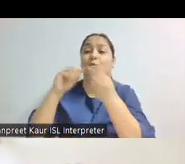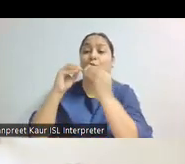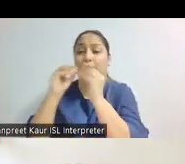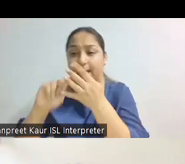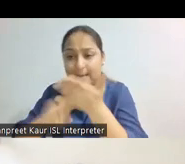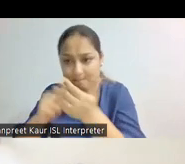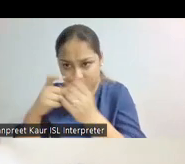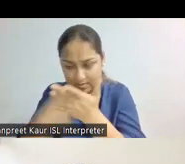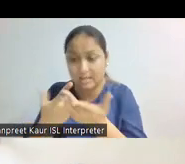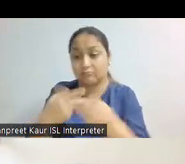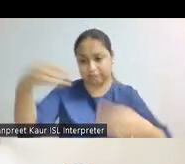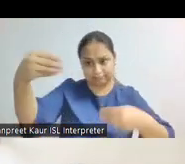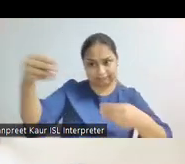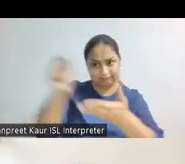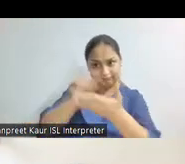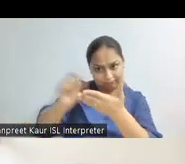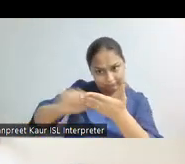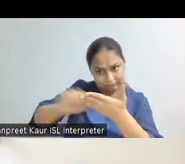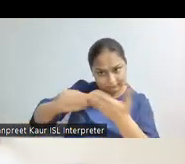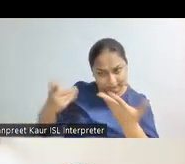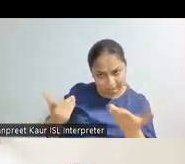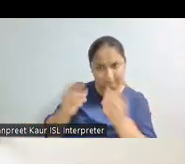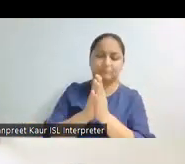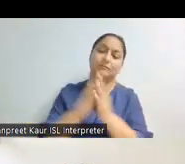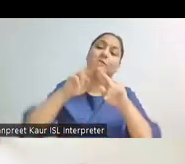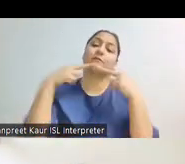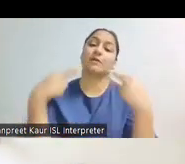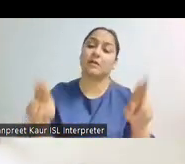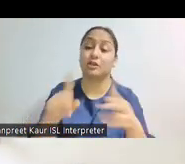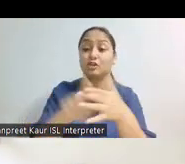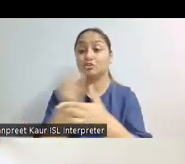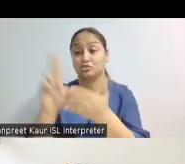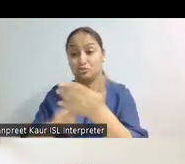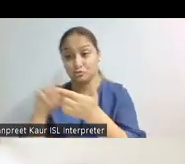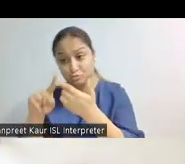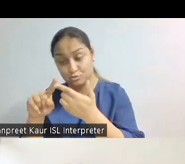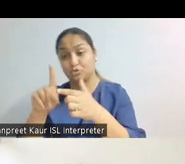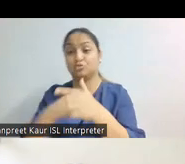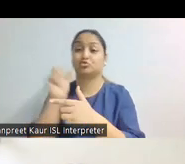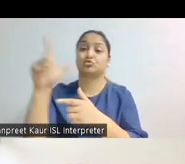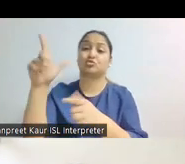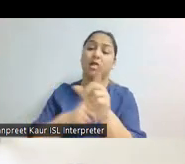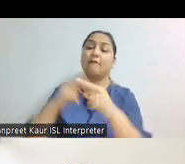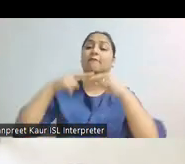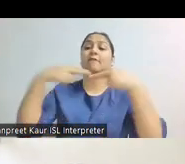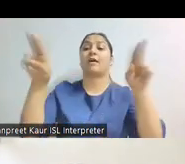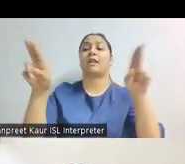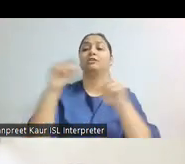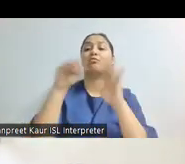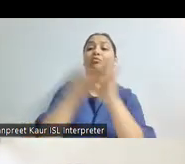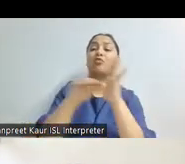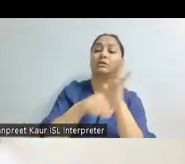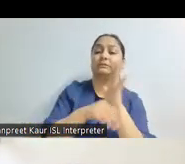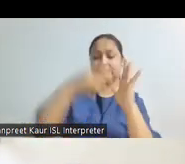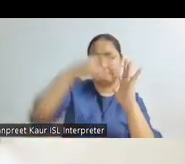white papers. And then finally, June and July will be the finalization of the policy brief based